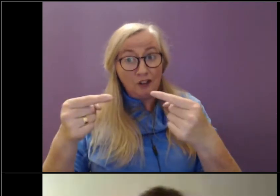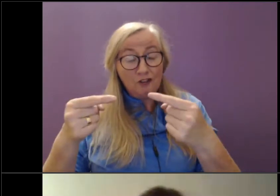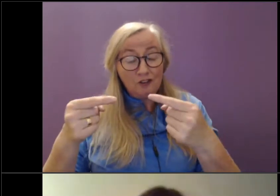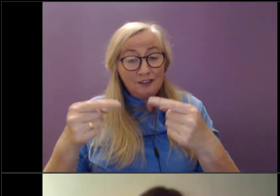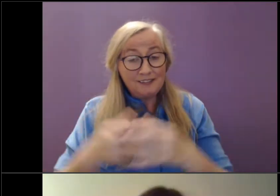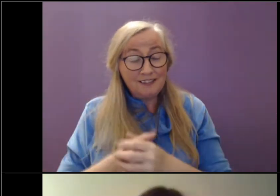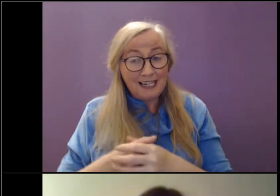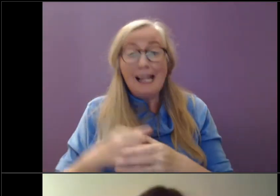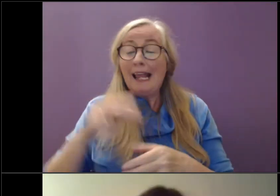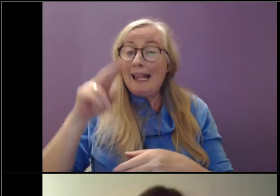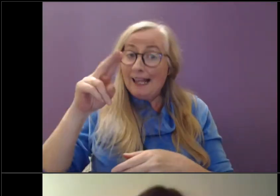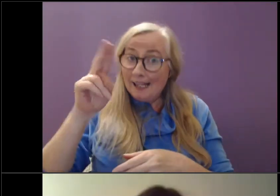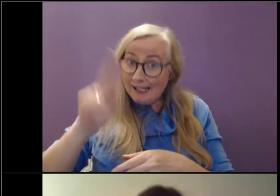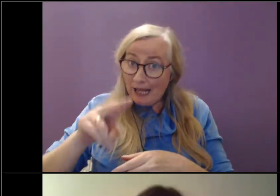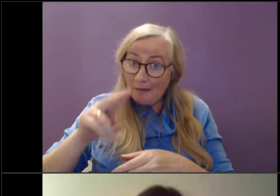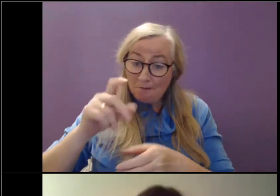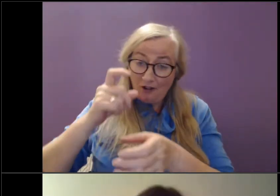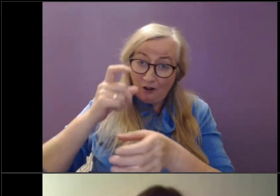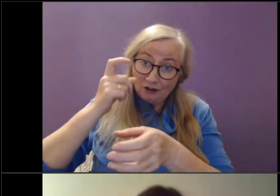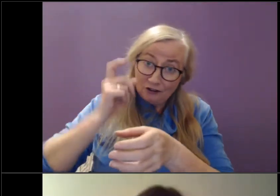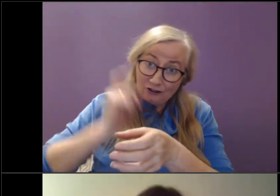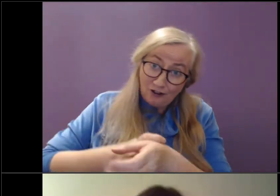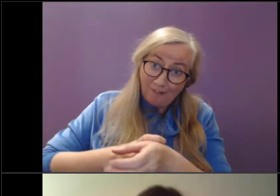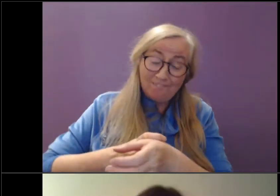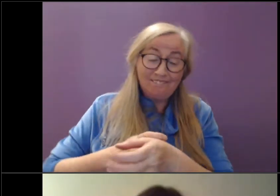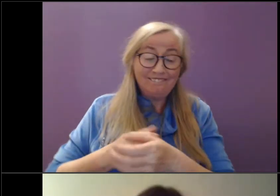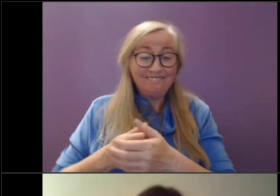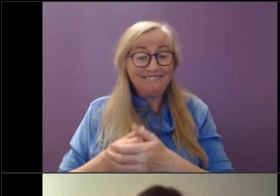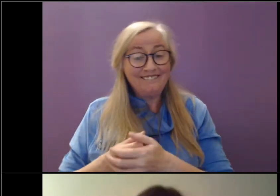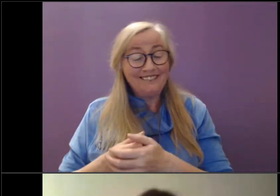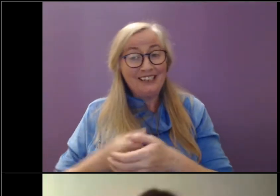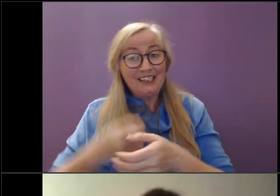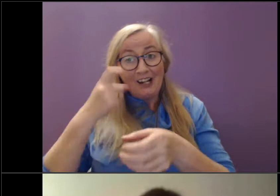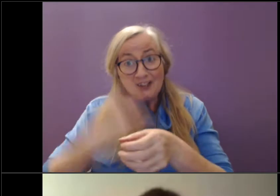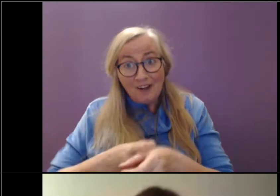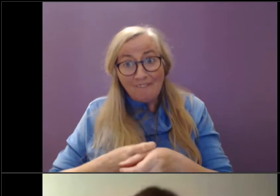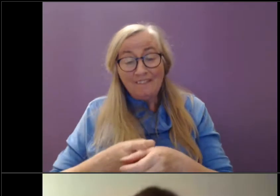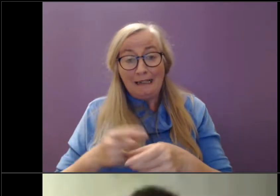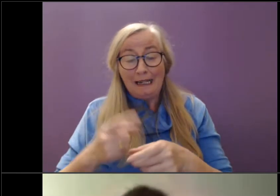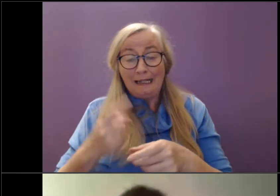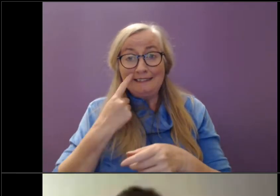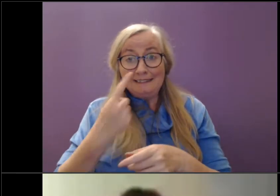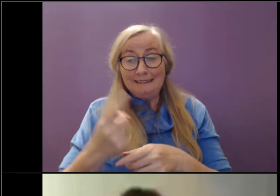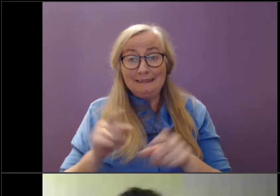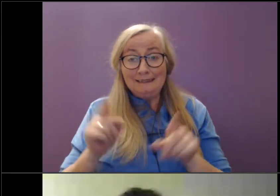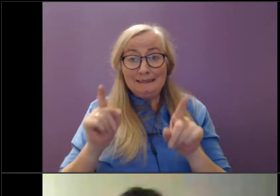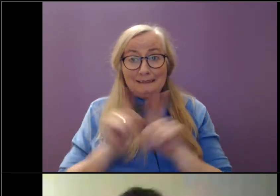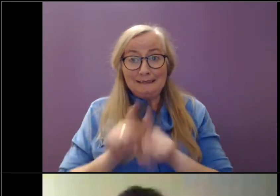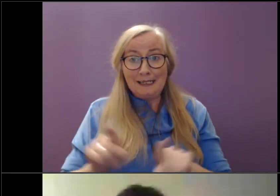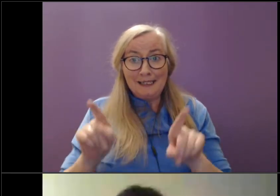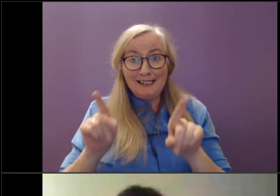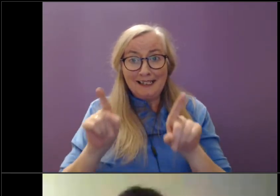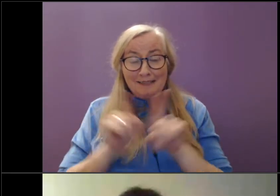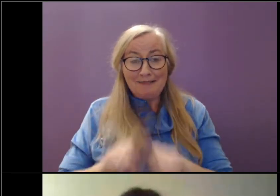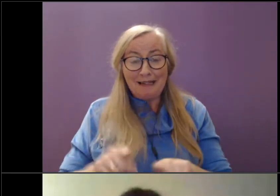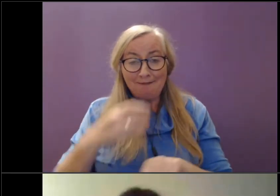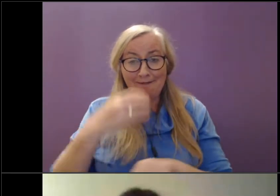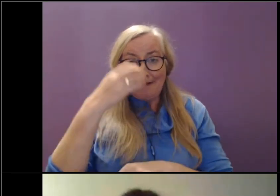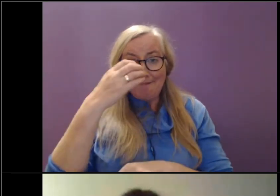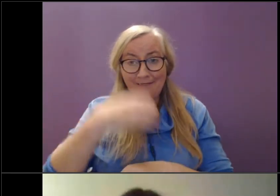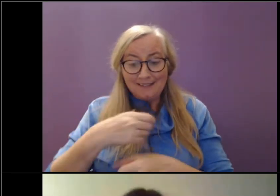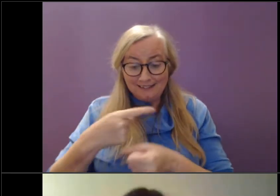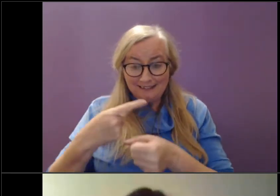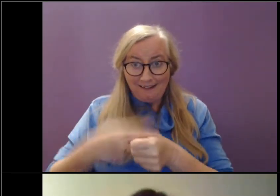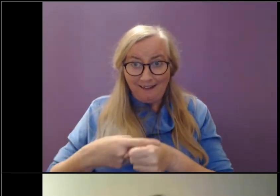tough, you know, to be kind of just seeing the same, you know, number of faces and that kind of thing,